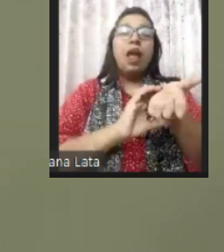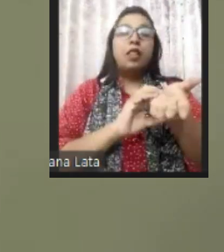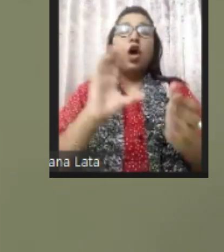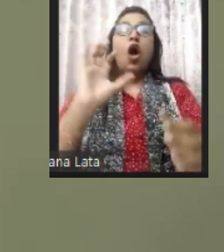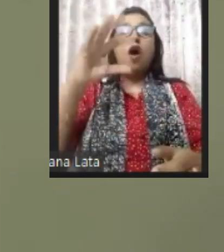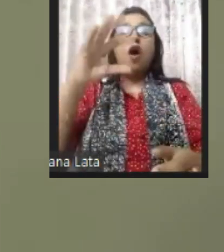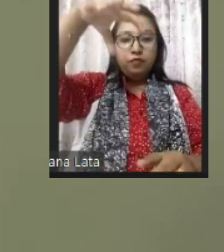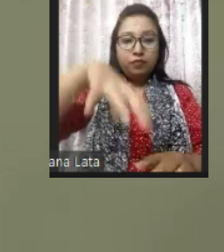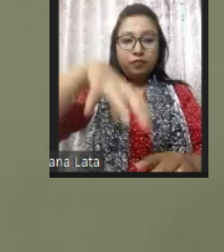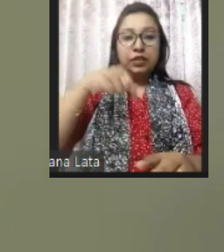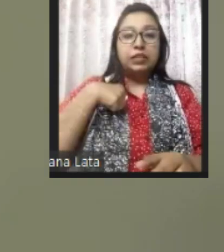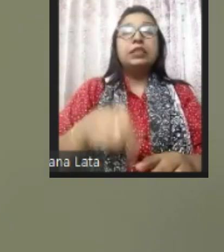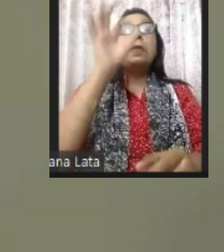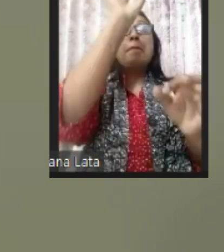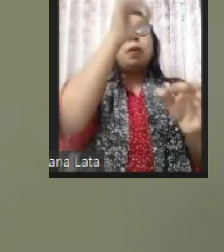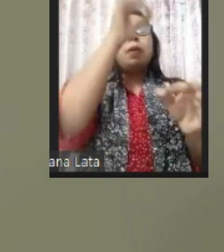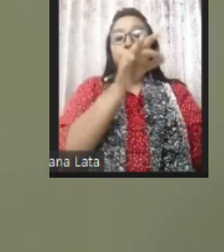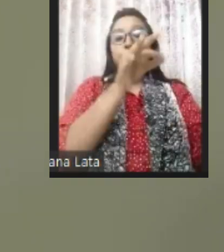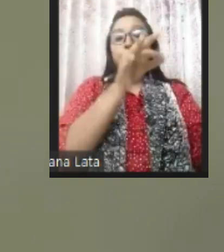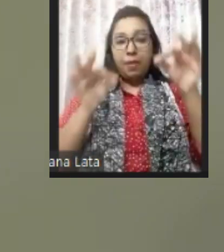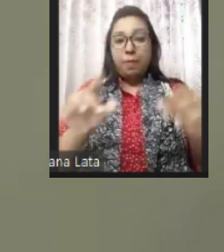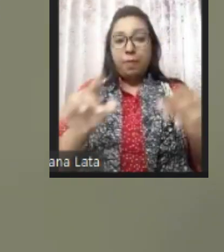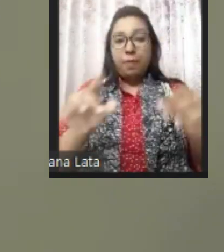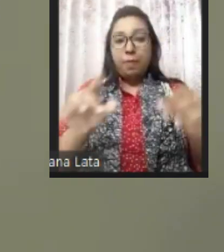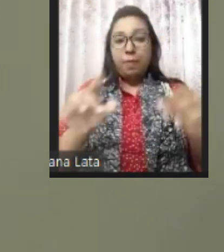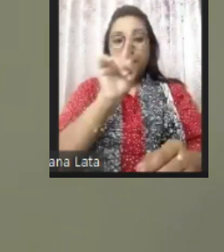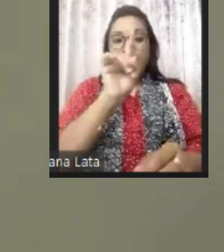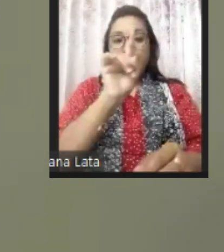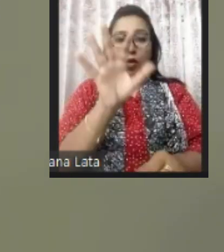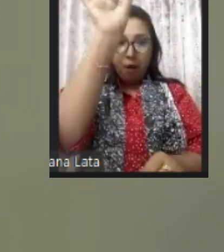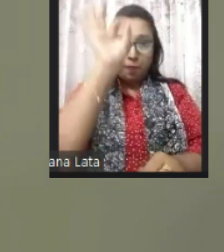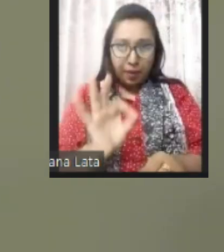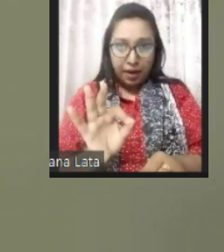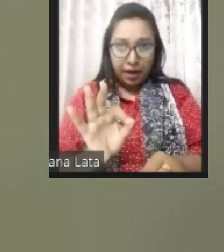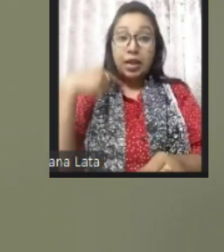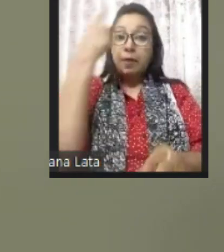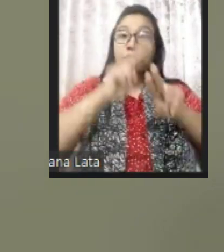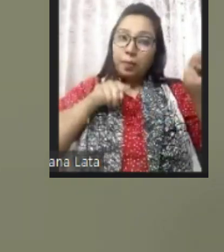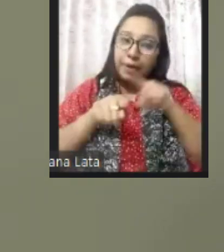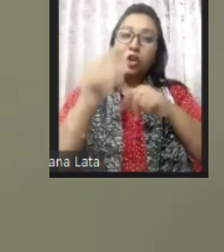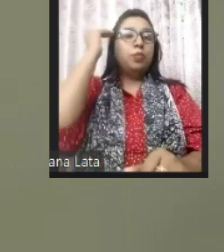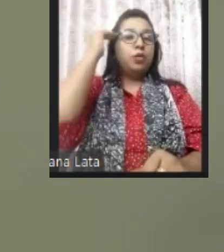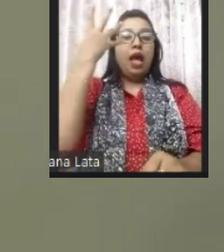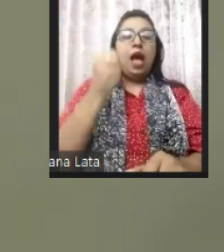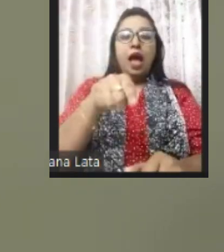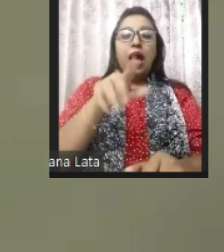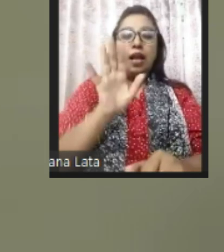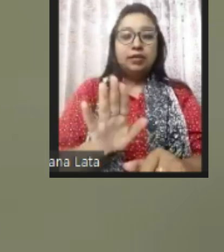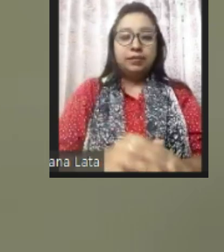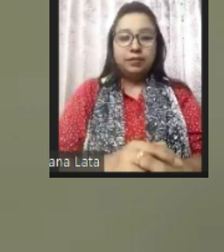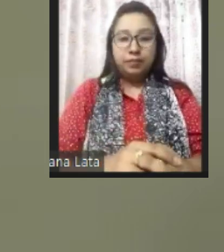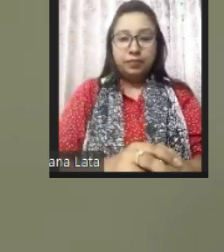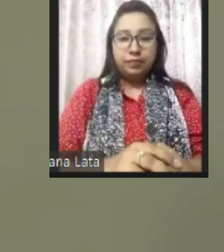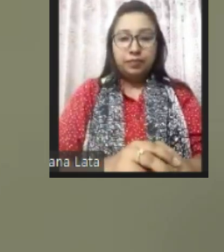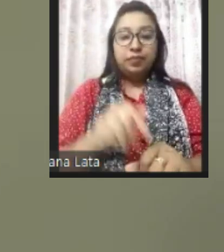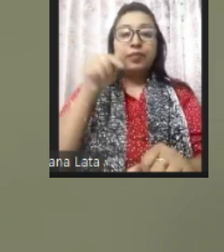of the world's total population have some form of disabilities. In this age of information technology, various